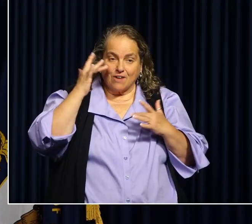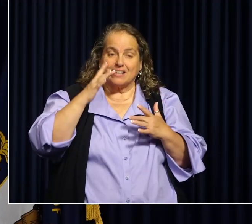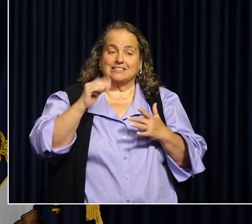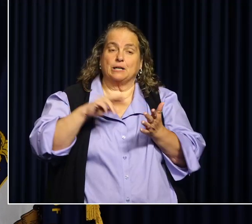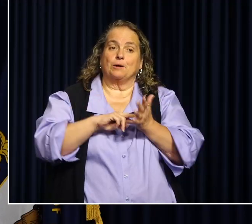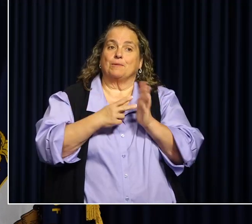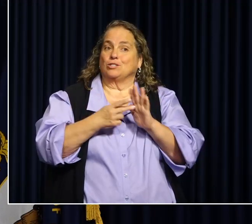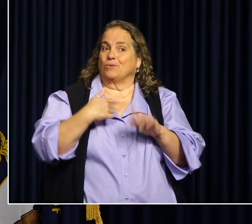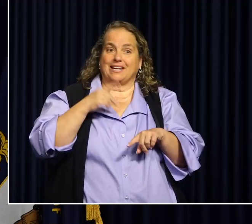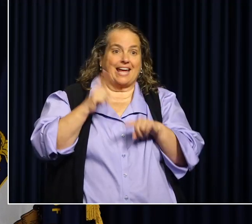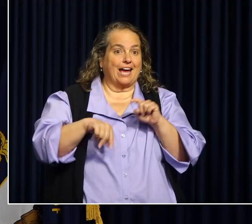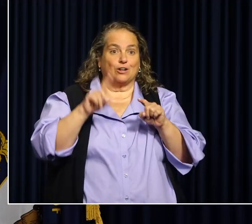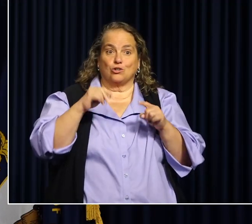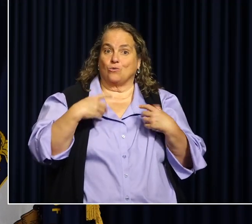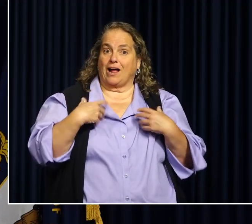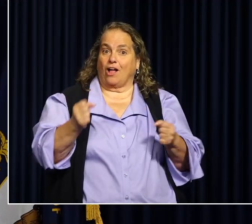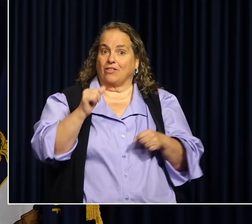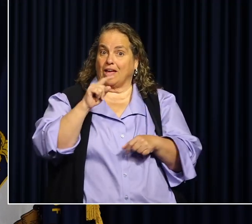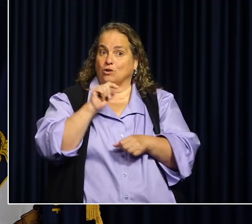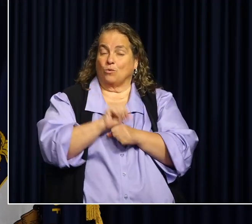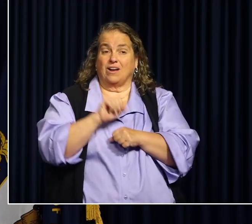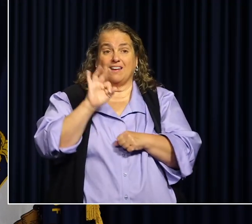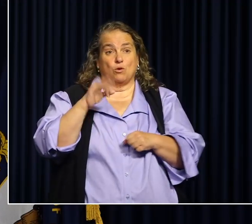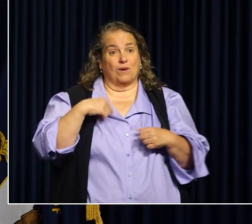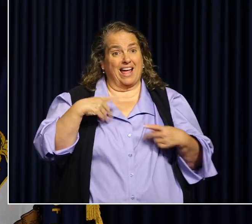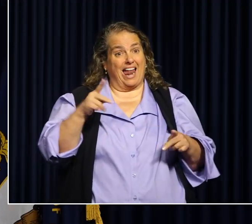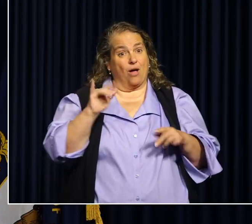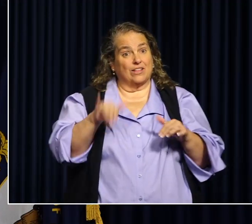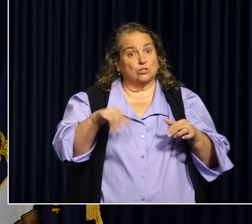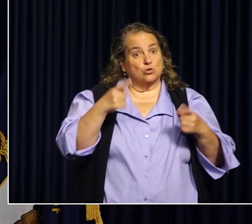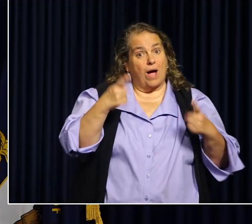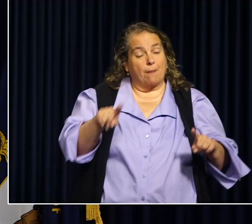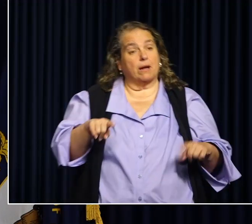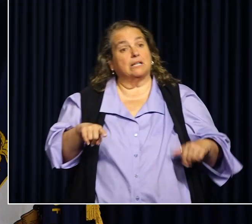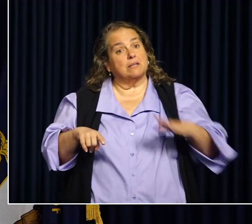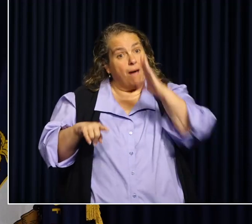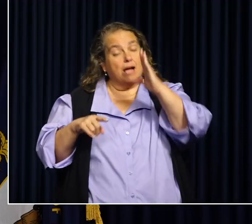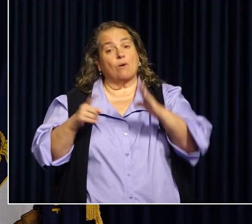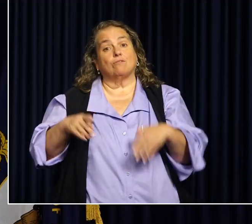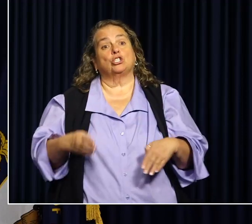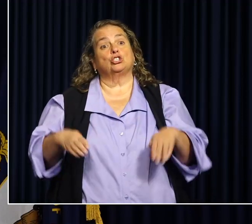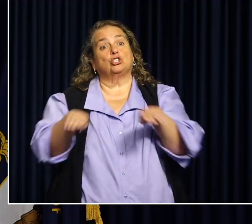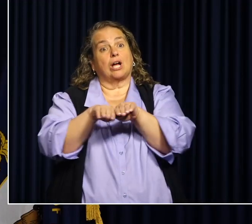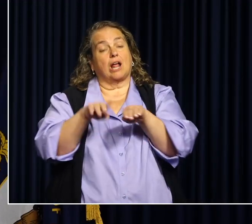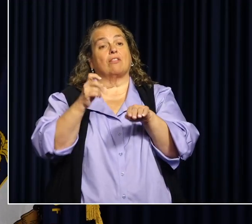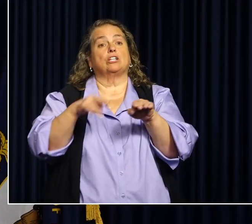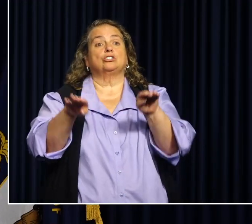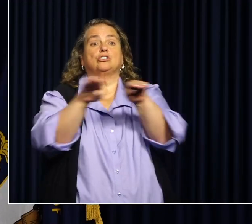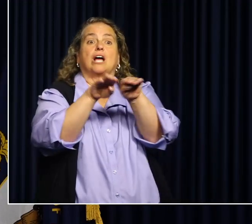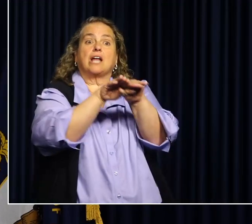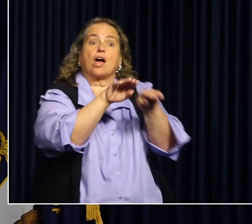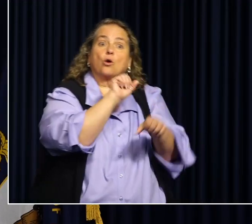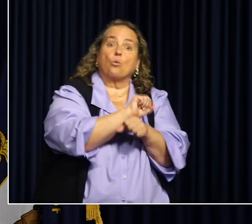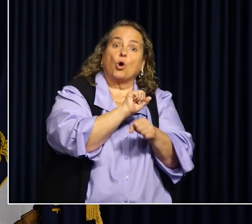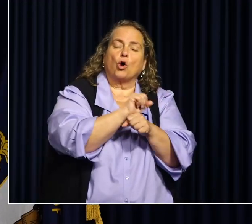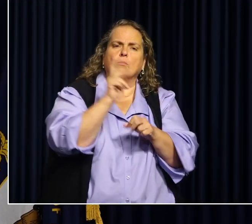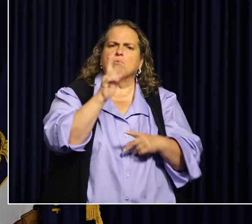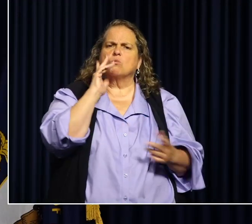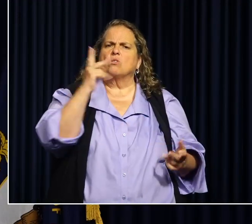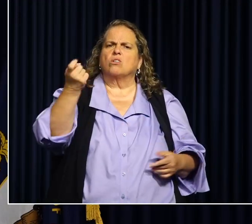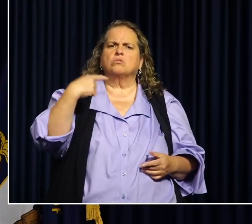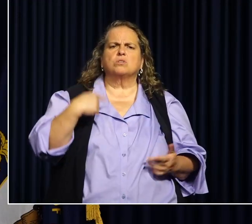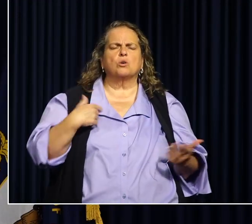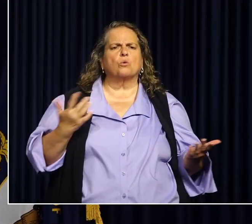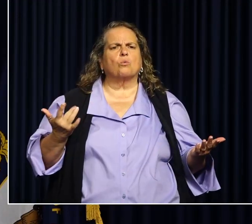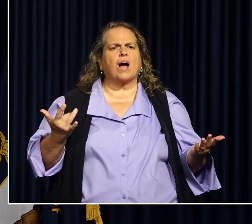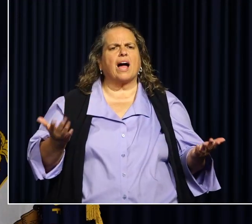means that we can't do healthy at work. And if we allowed this and it caused a spike and we had to shut down places of work, people would say, well, you